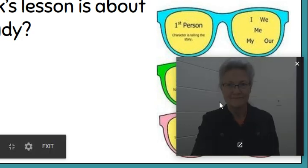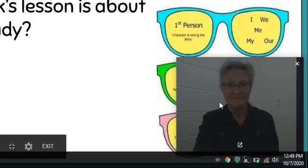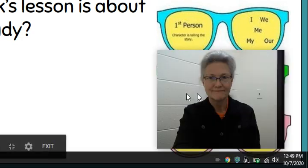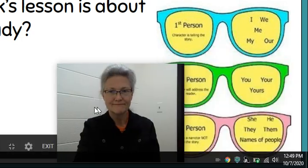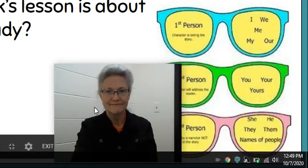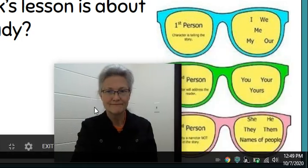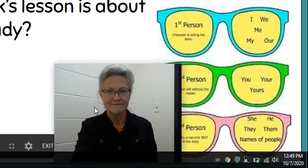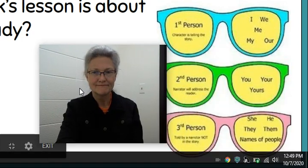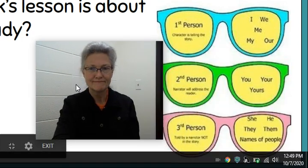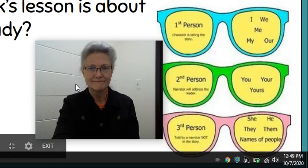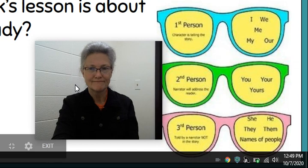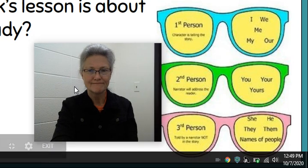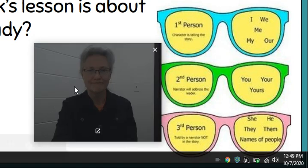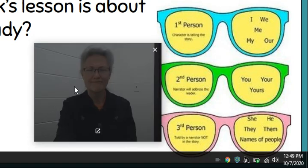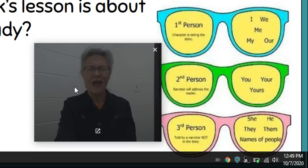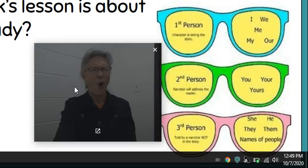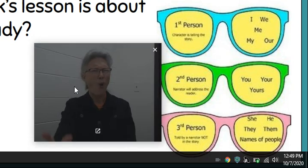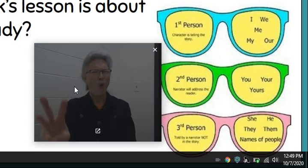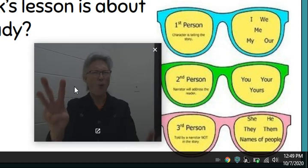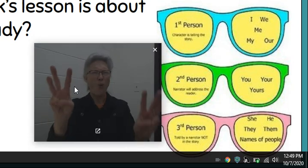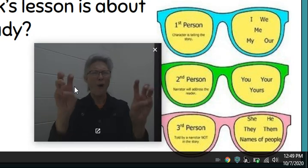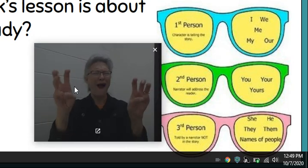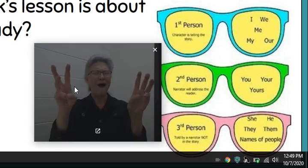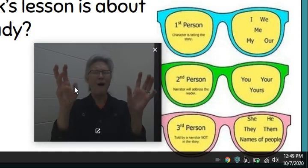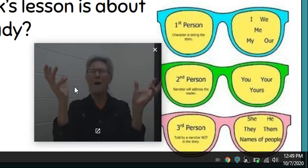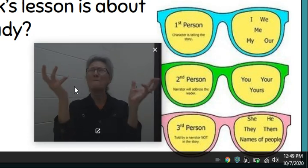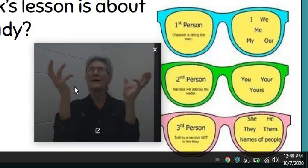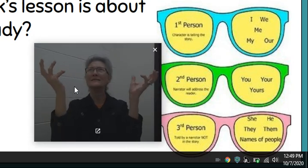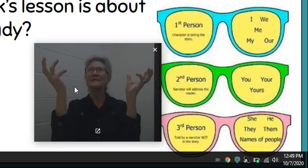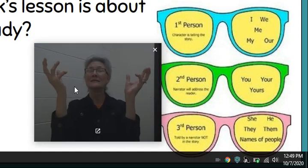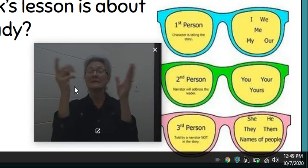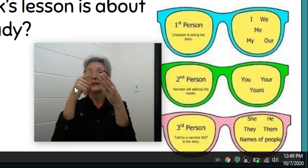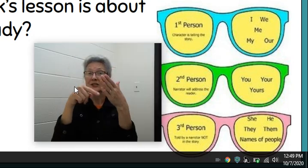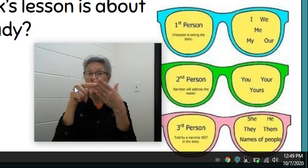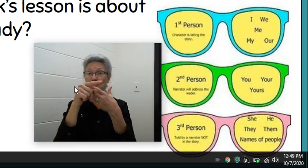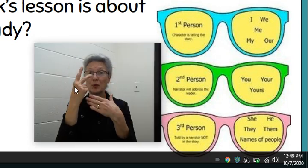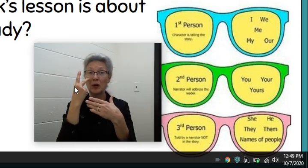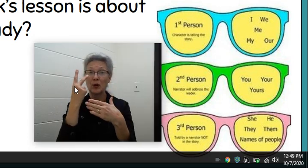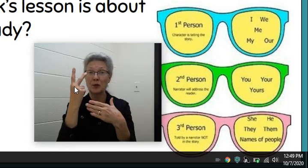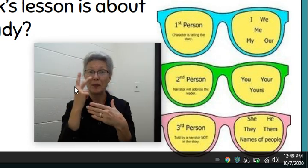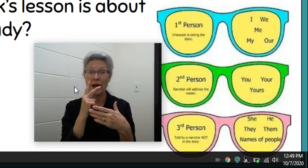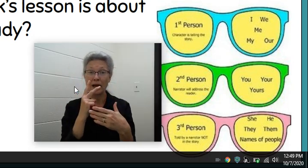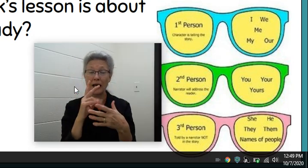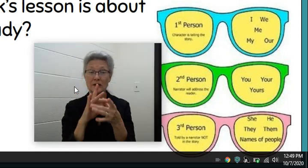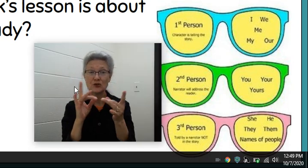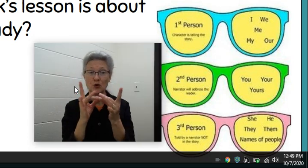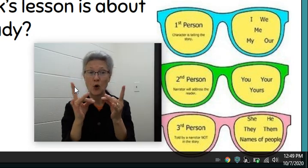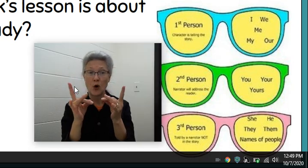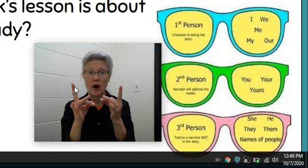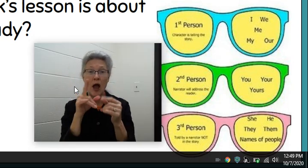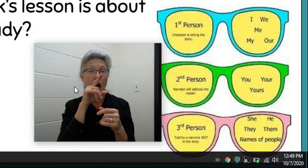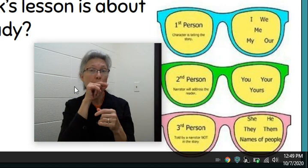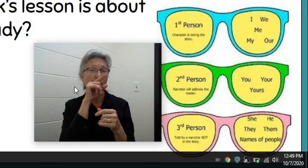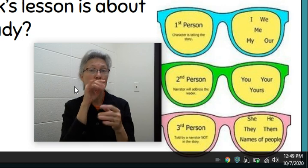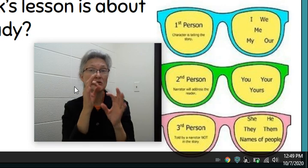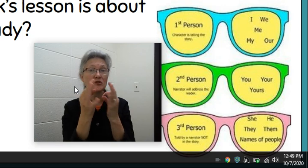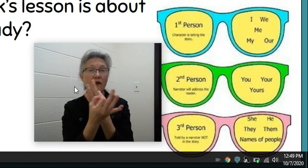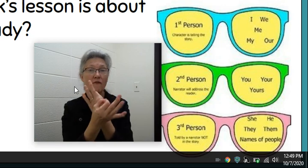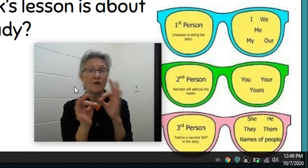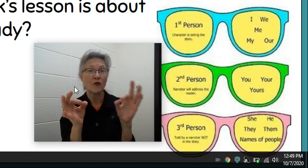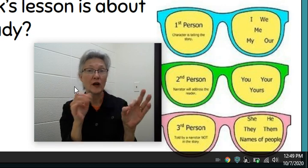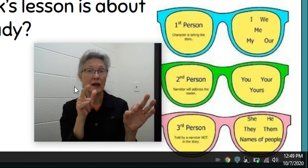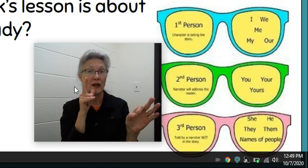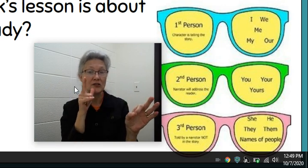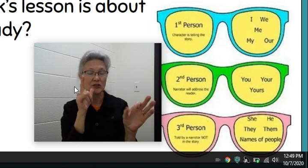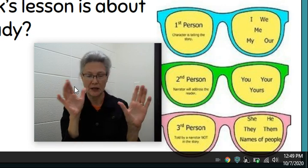Wow, I am so amazed. Next week, we will look back at our previous text, A Bird's Free Lunch, and compare it to today's